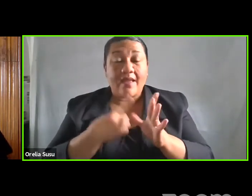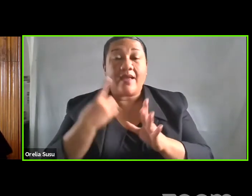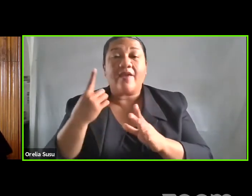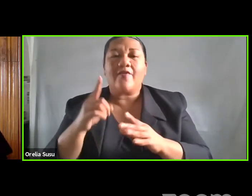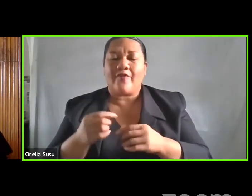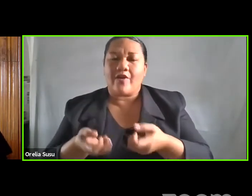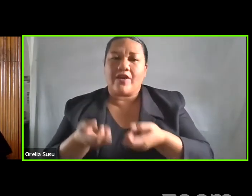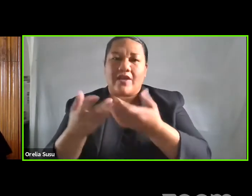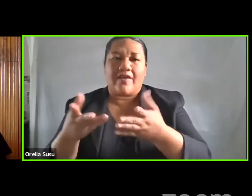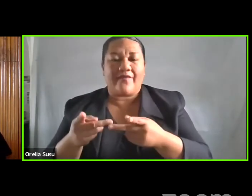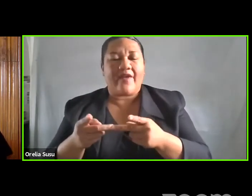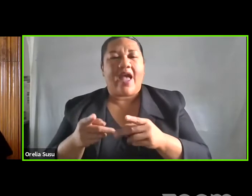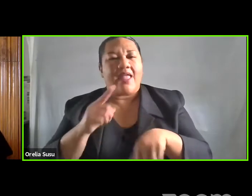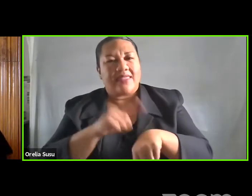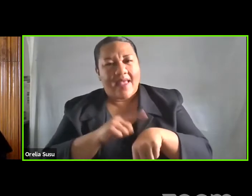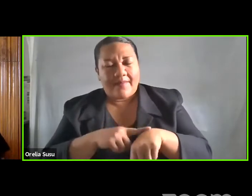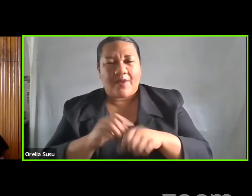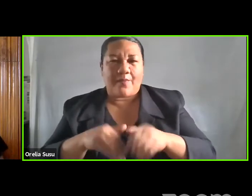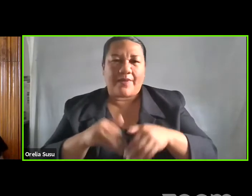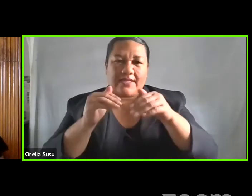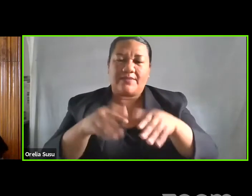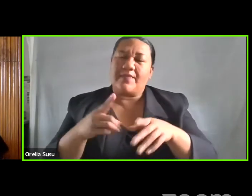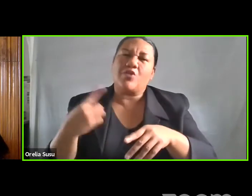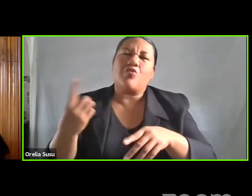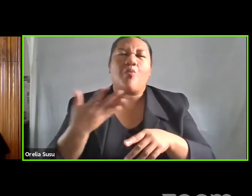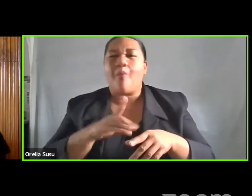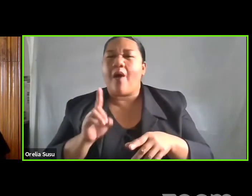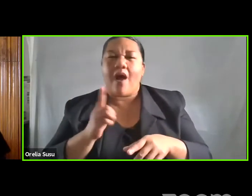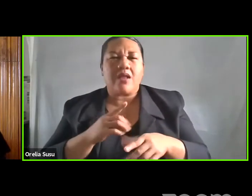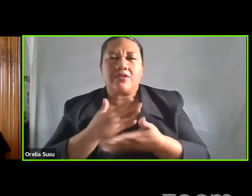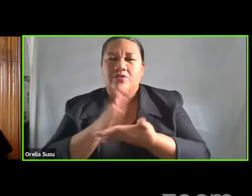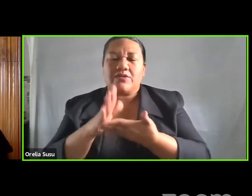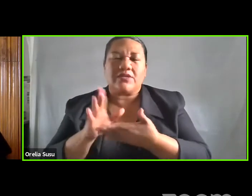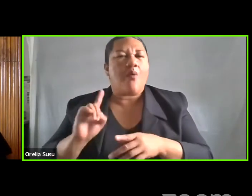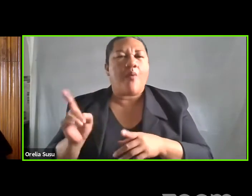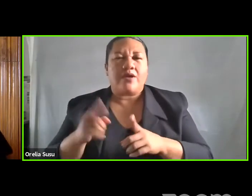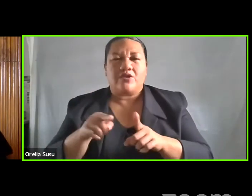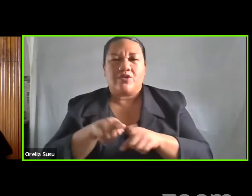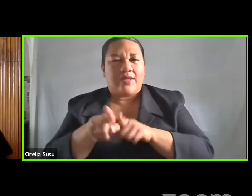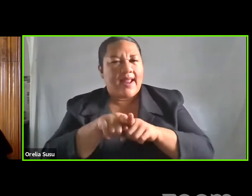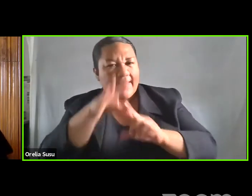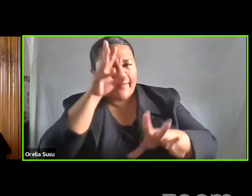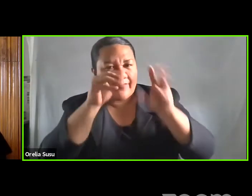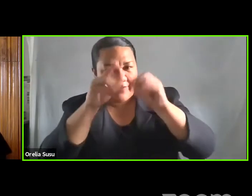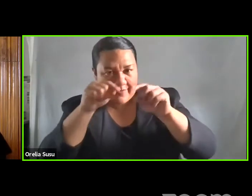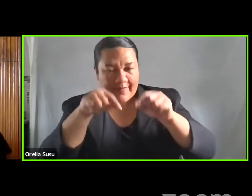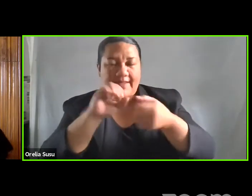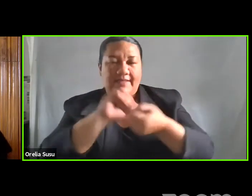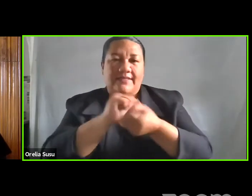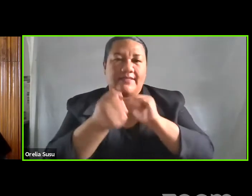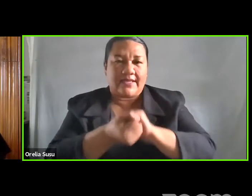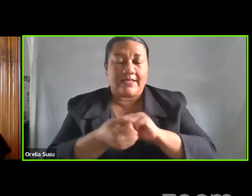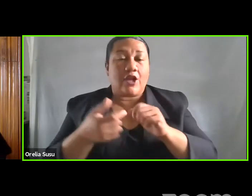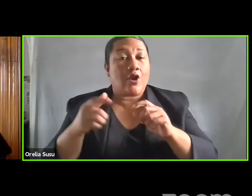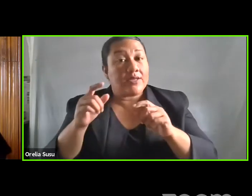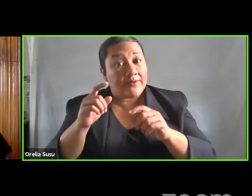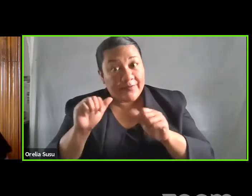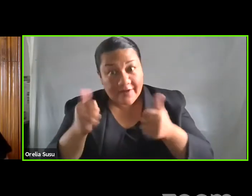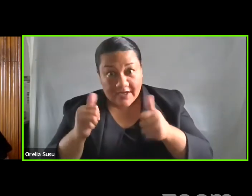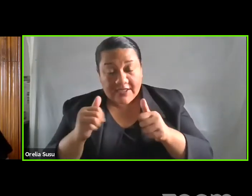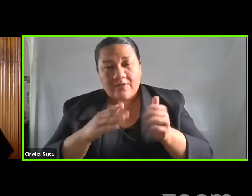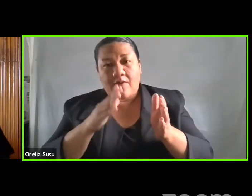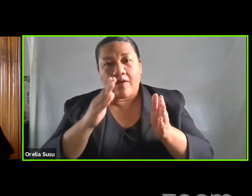to really share like some of your key learnings from this one hour session. And well, let's hope we have time and straight after that, it'll be the end